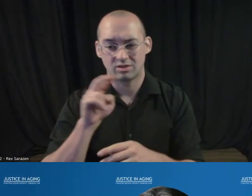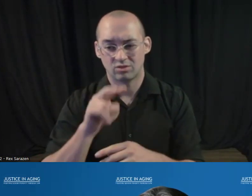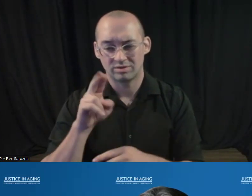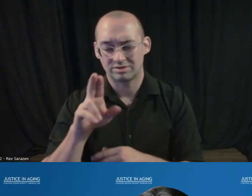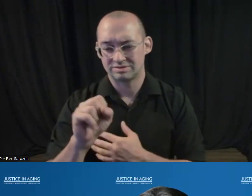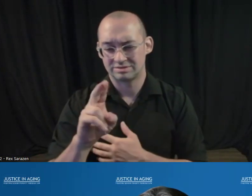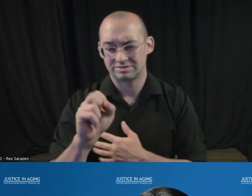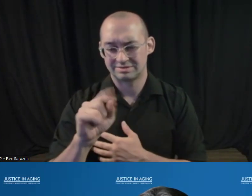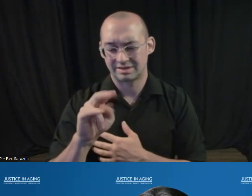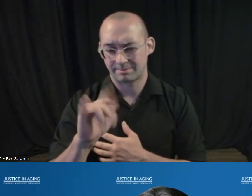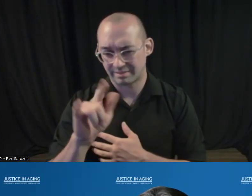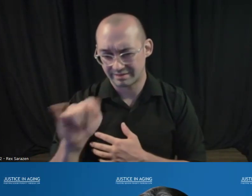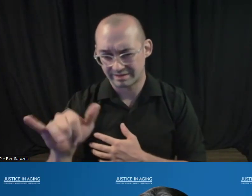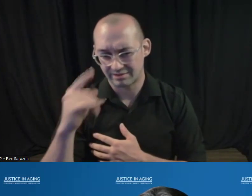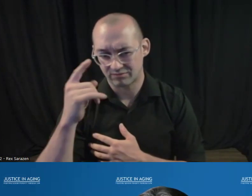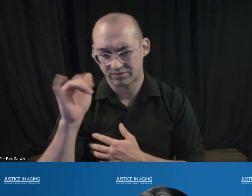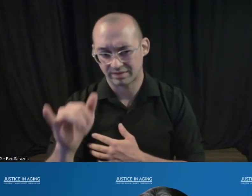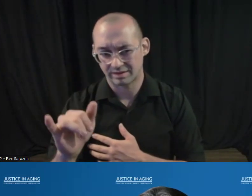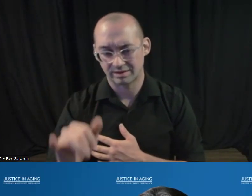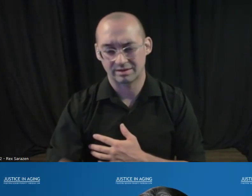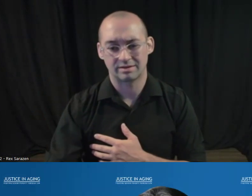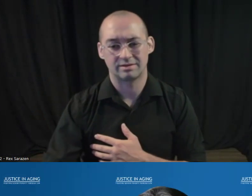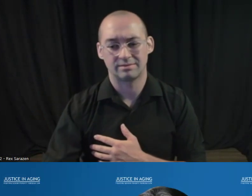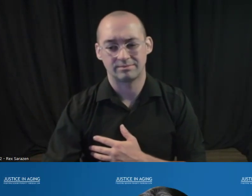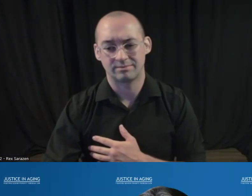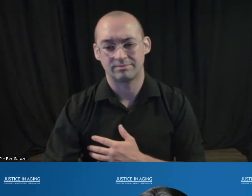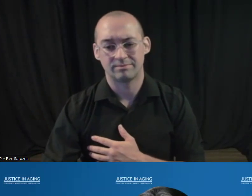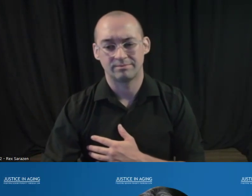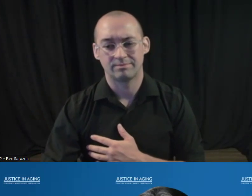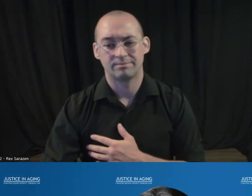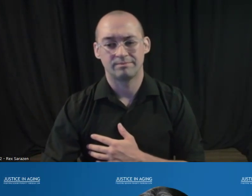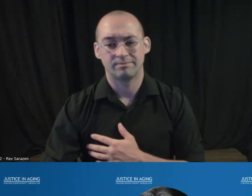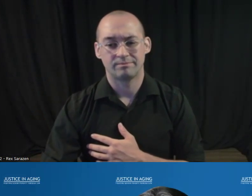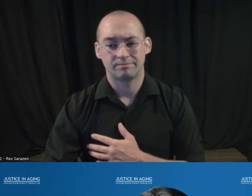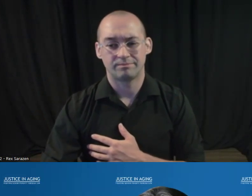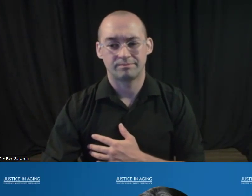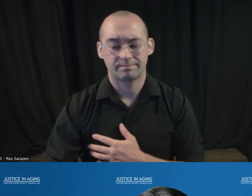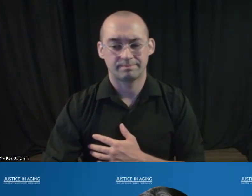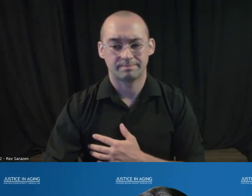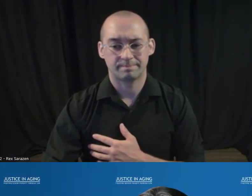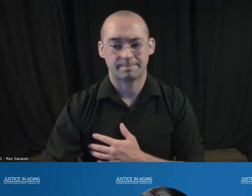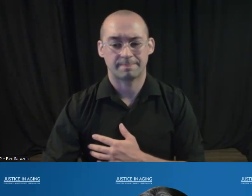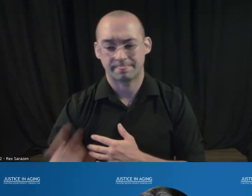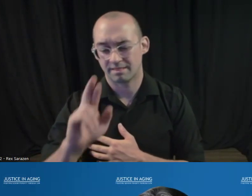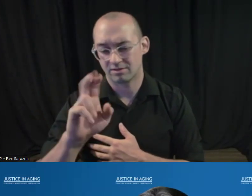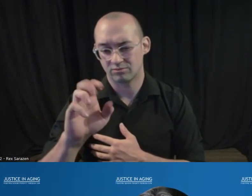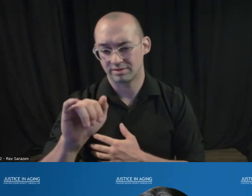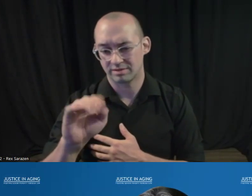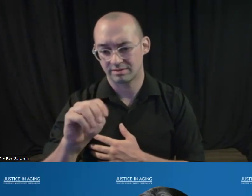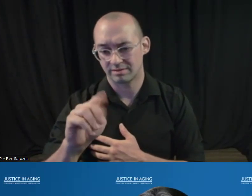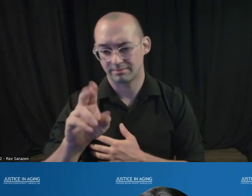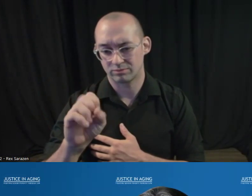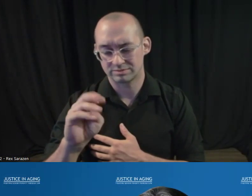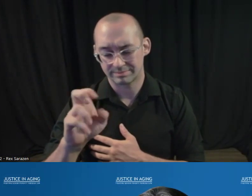Medicaid funding stream, as well as Medicare, because Medicare has a little bit of reimbursement, code reimbursement for some